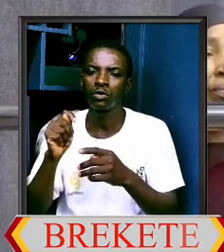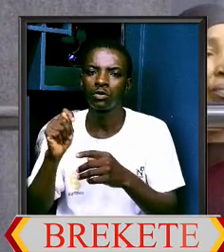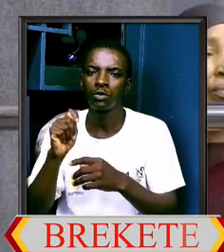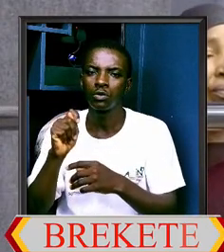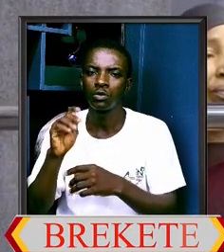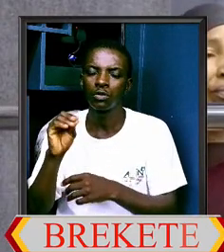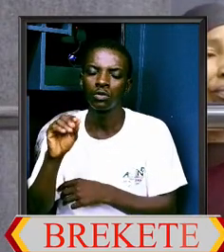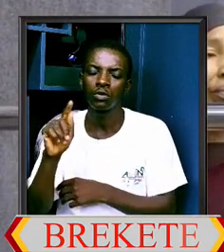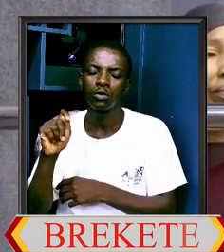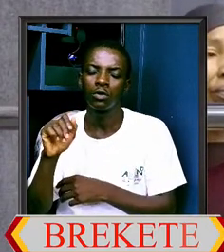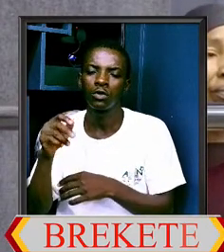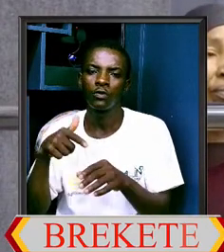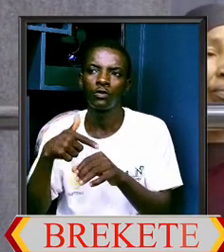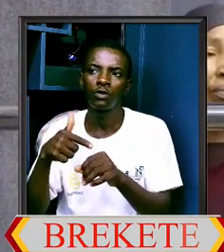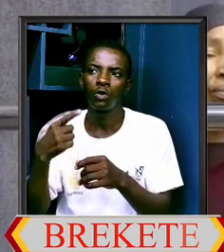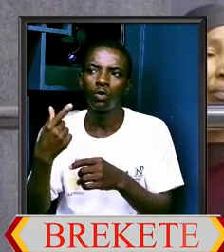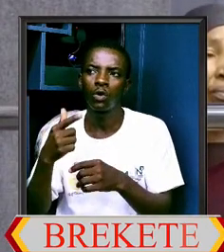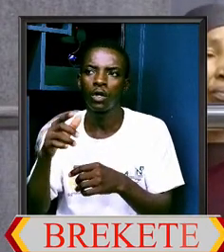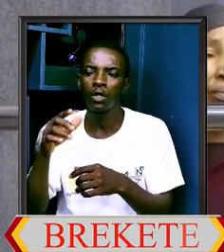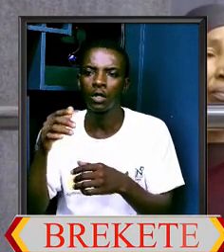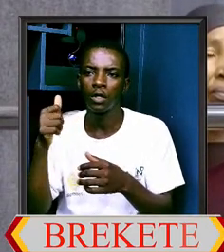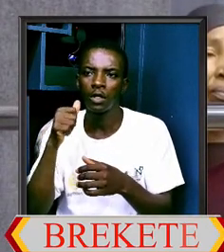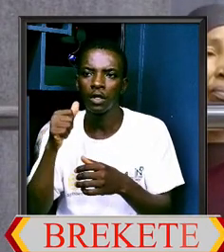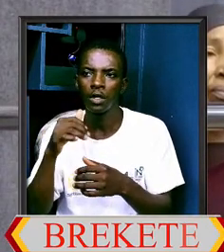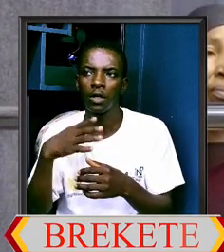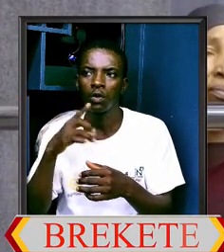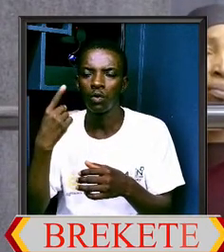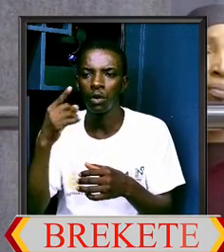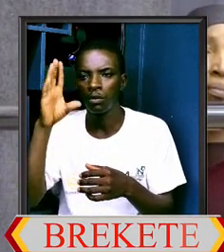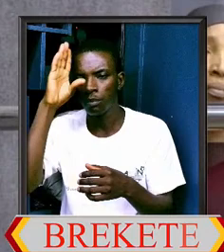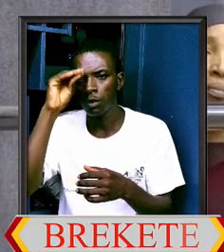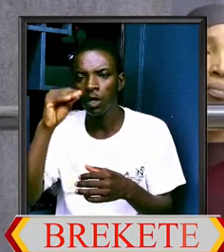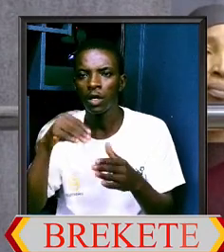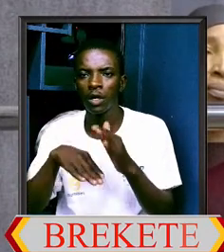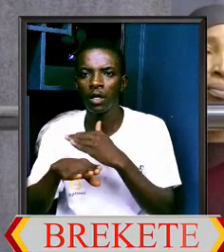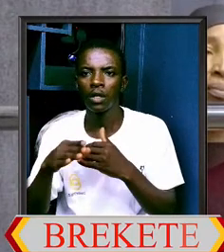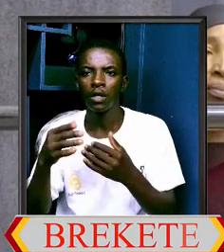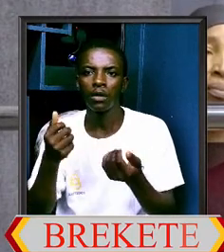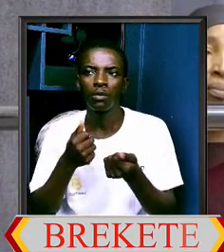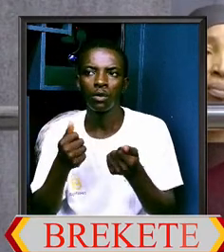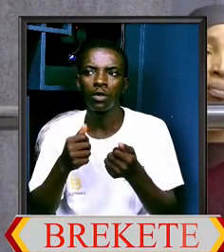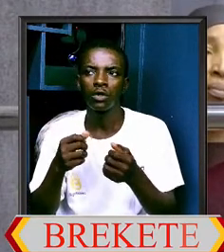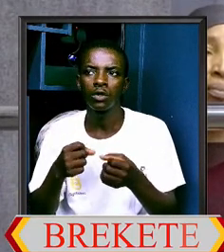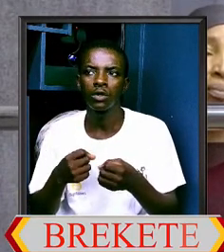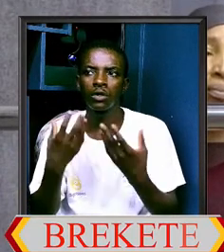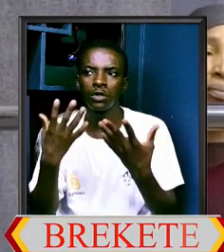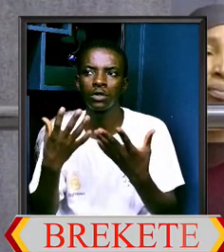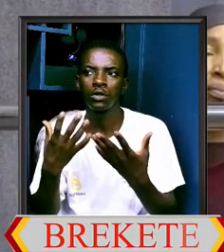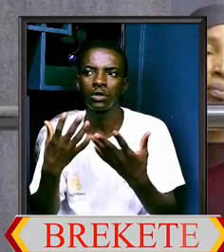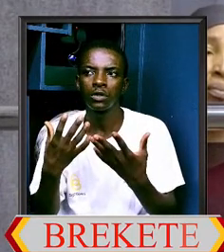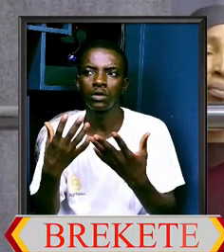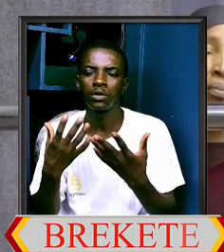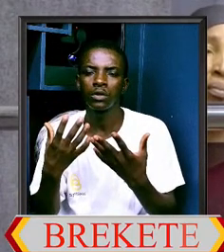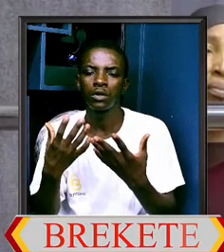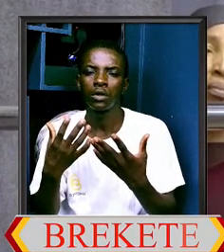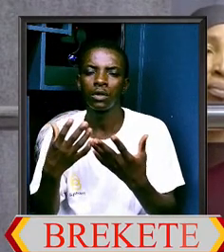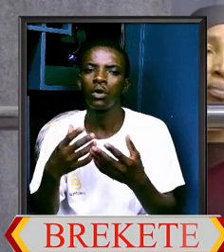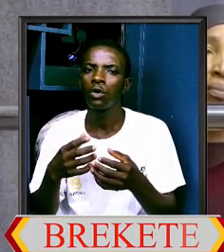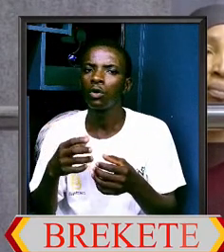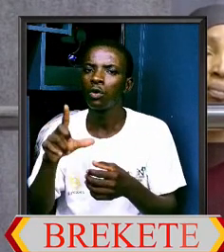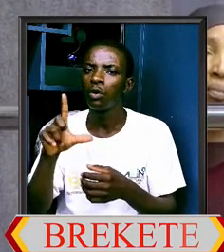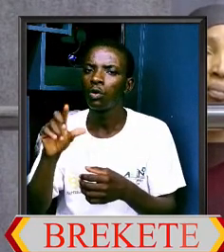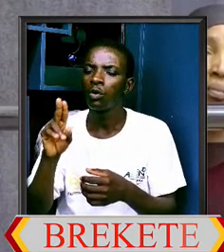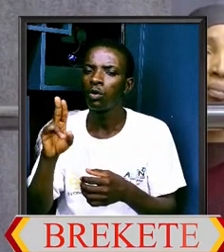station there. So one lady and one man they inside the moto, and I enter the moto. They are shouting Lube and I enter the moto.